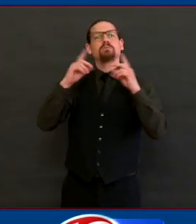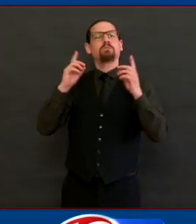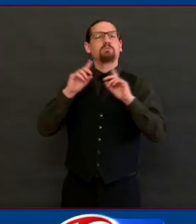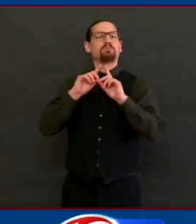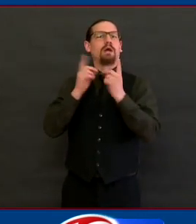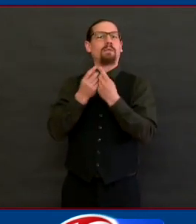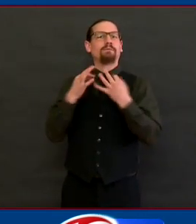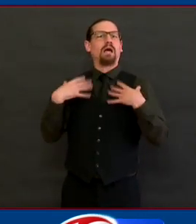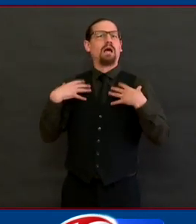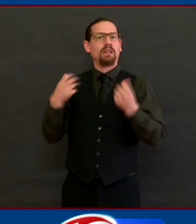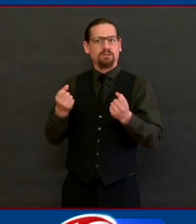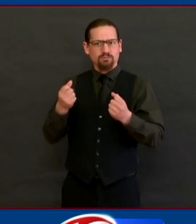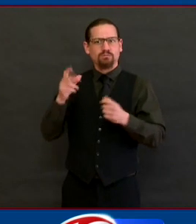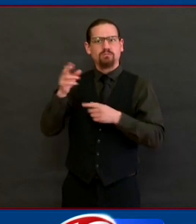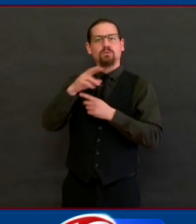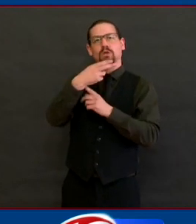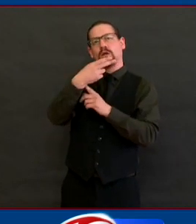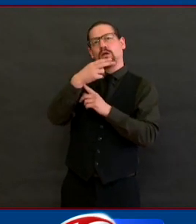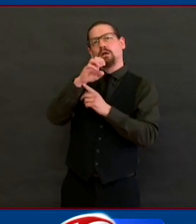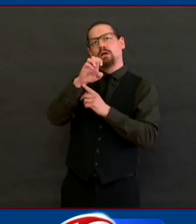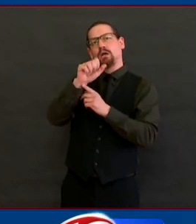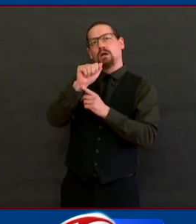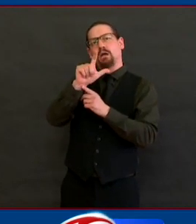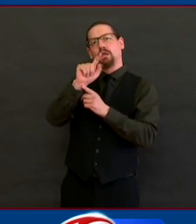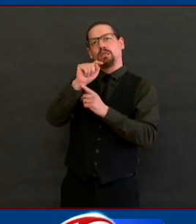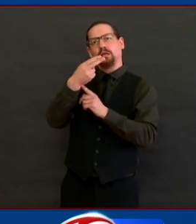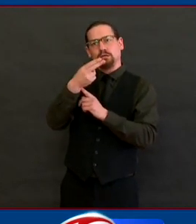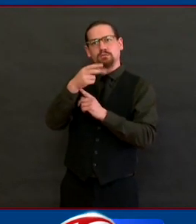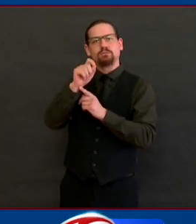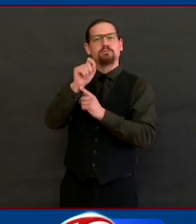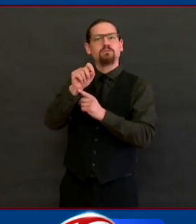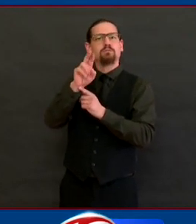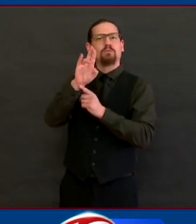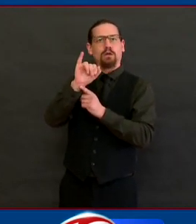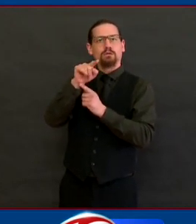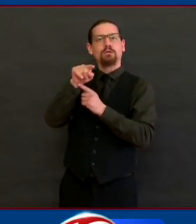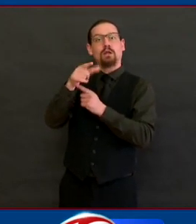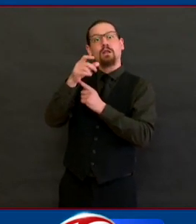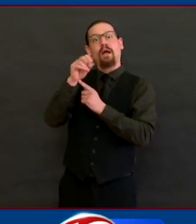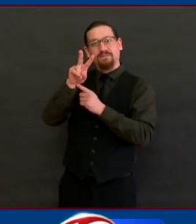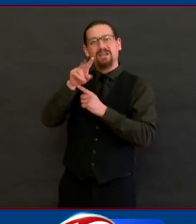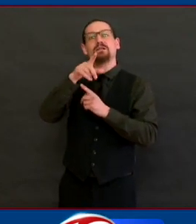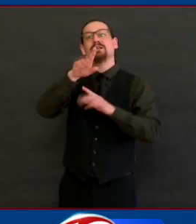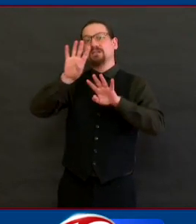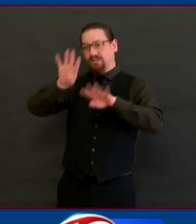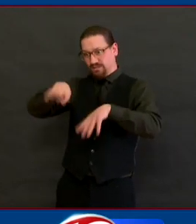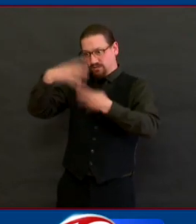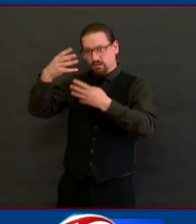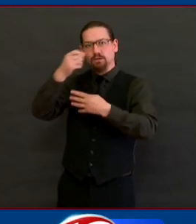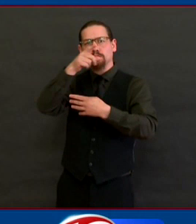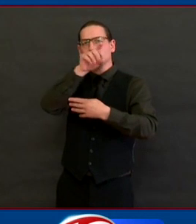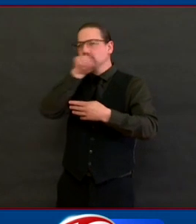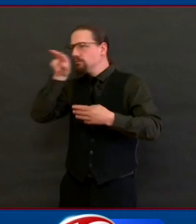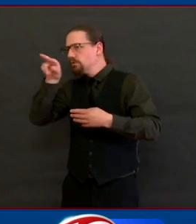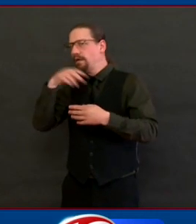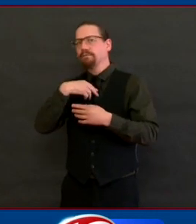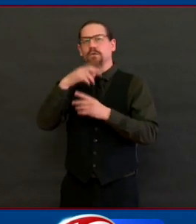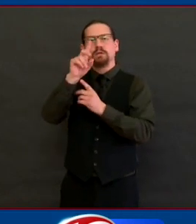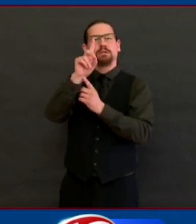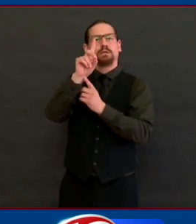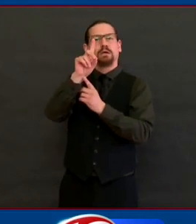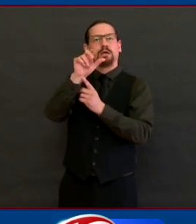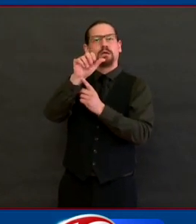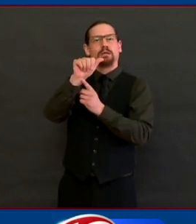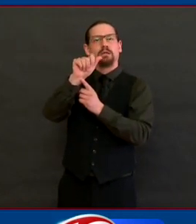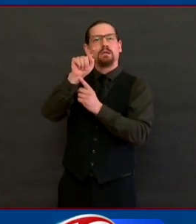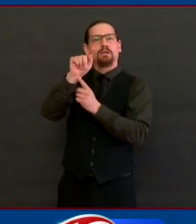little bit more. So there's a breakdown there by city, you know, cases by city. There's a little bit more information if you're interested for a little bit more information.